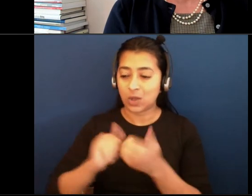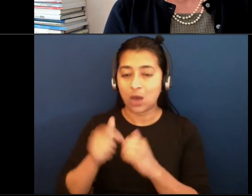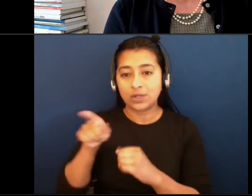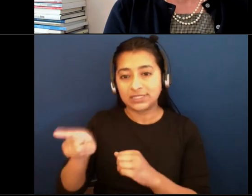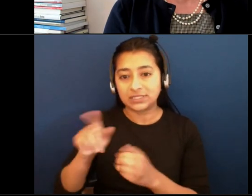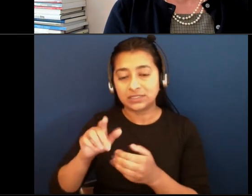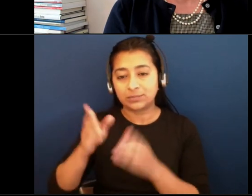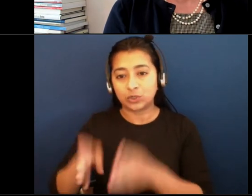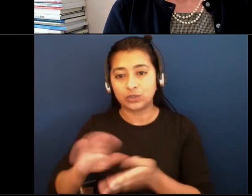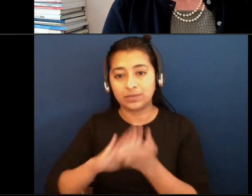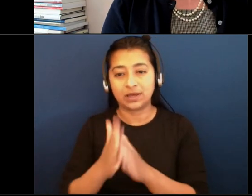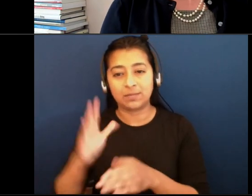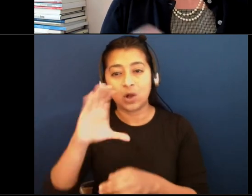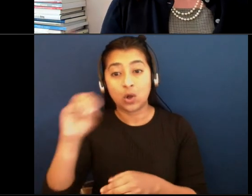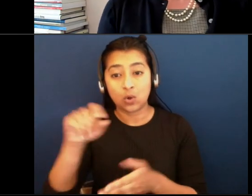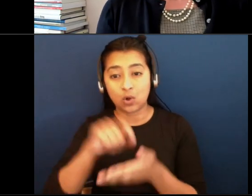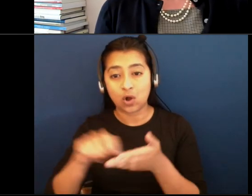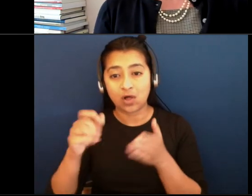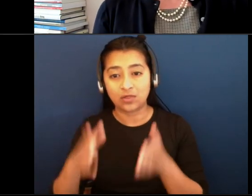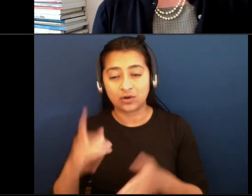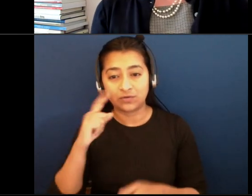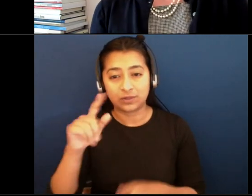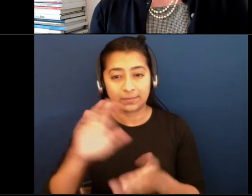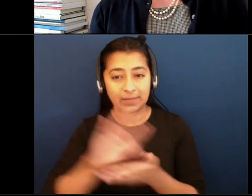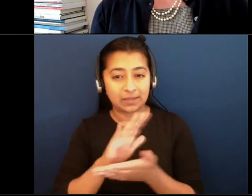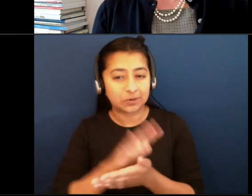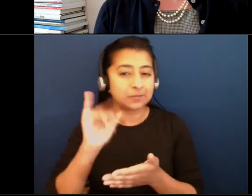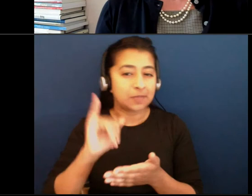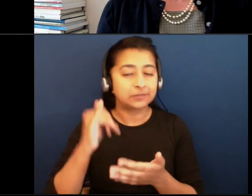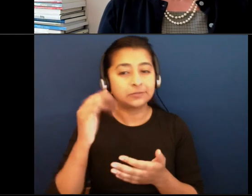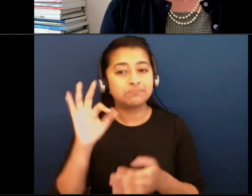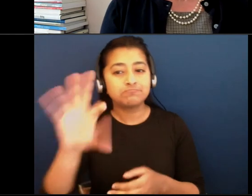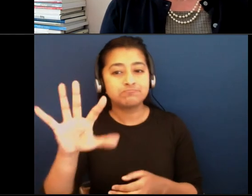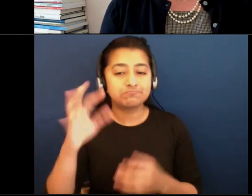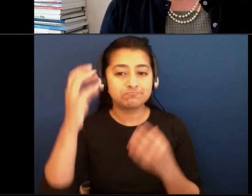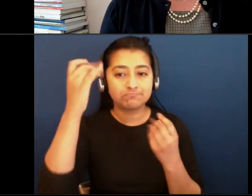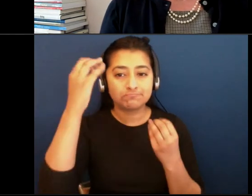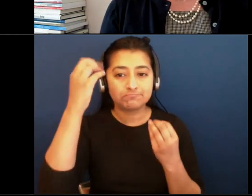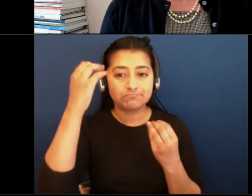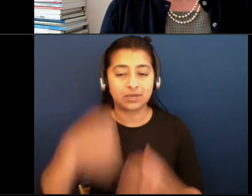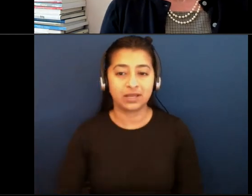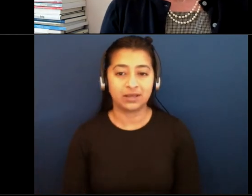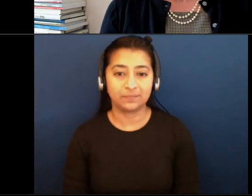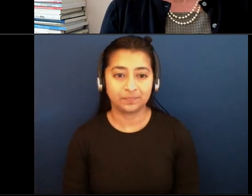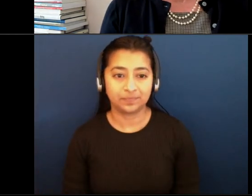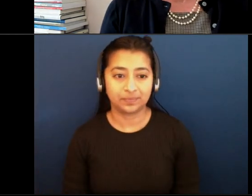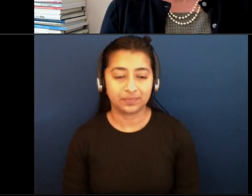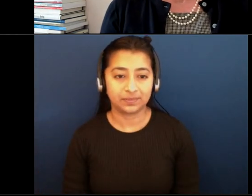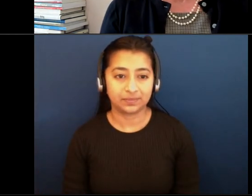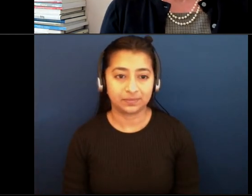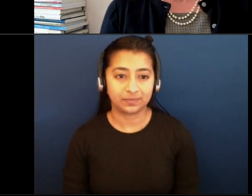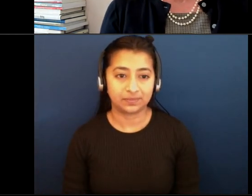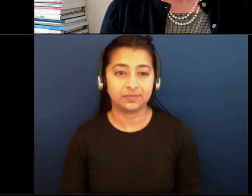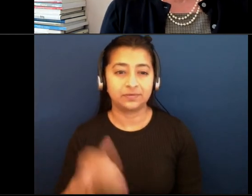co-author on the paper, right? It's, those are things we need to think about. And I think if you look at